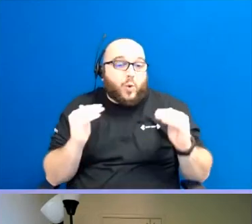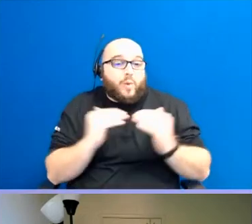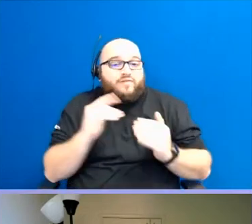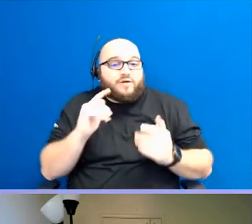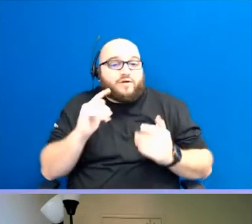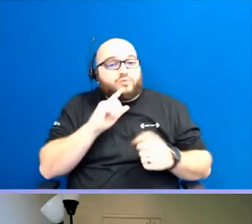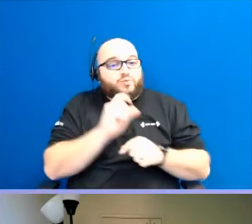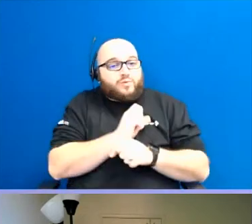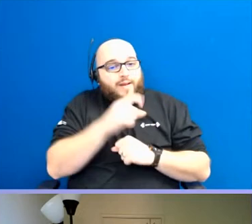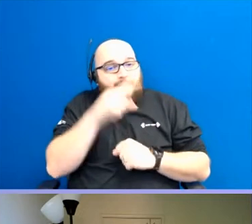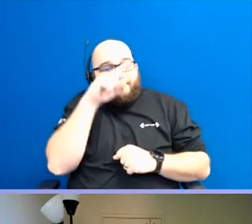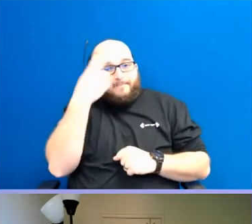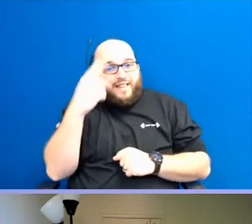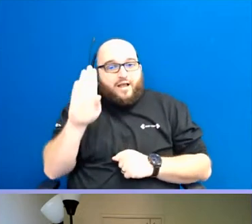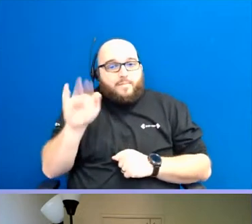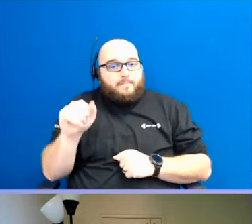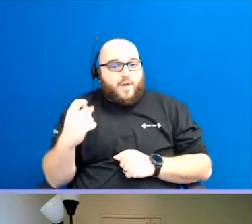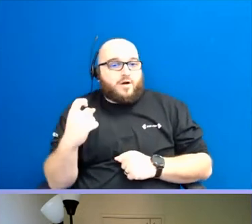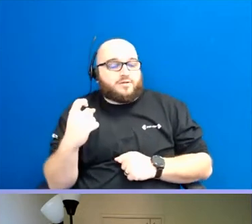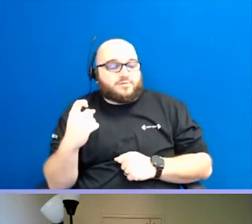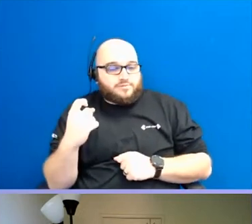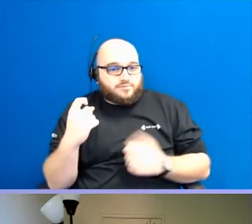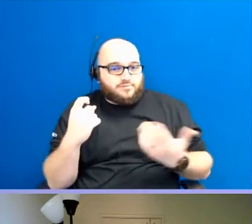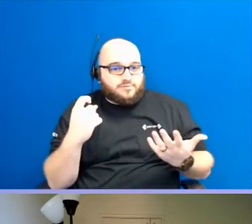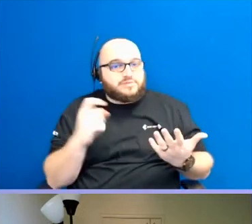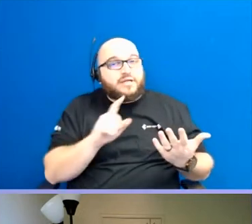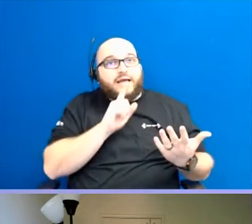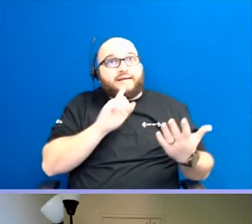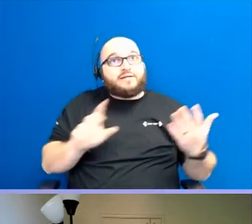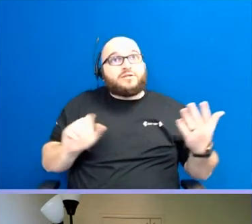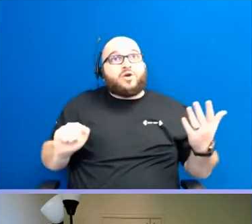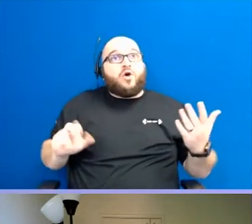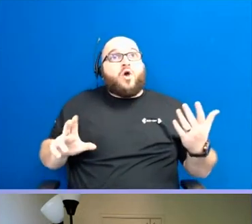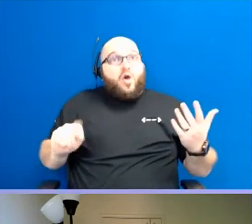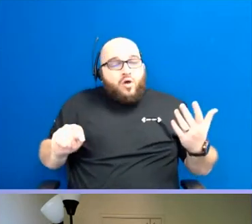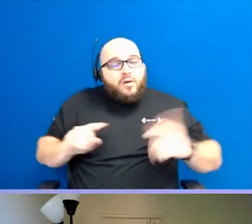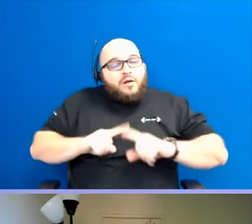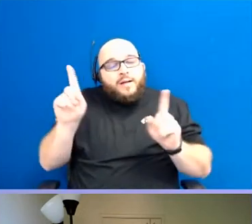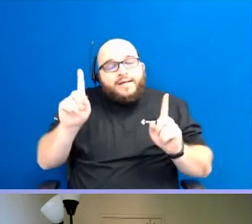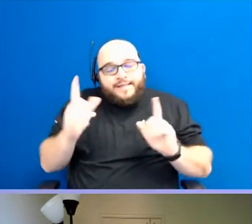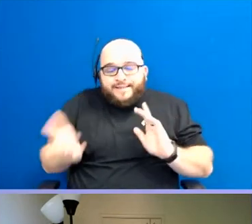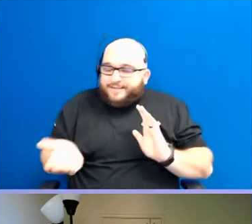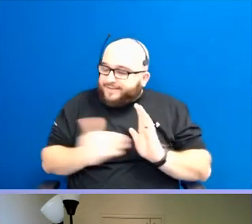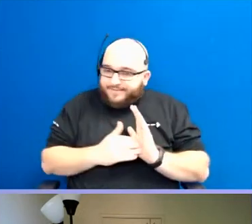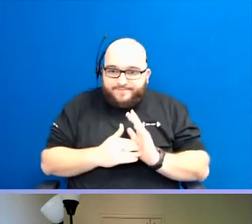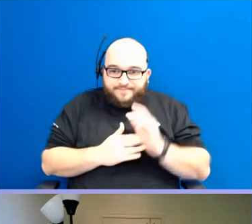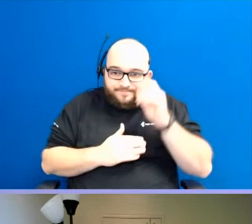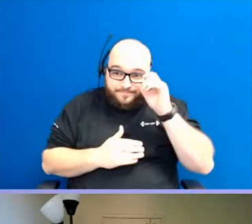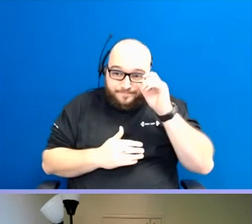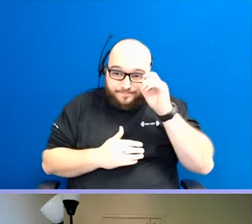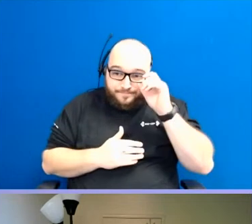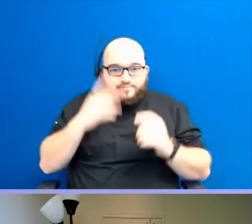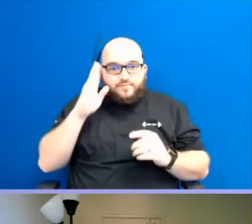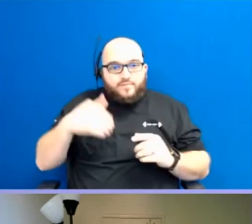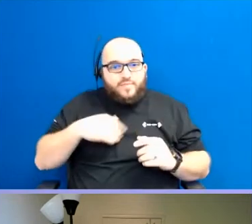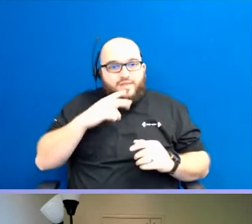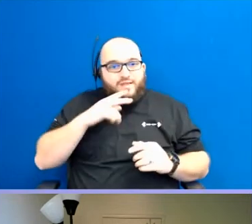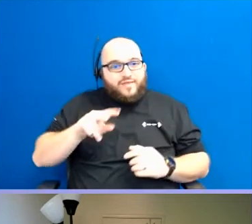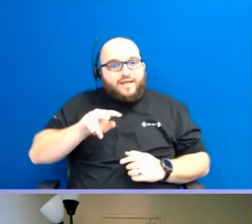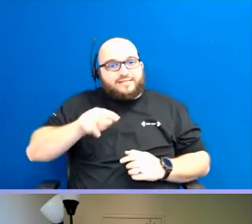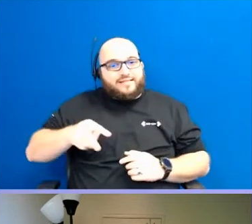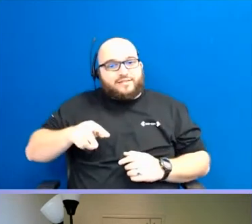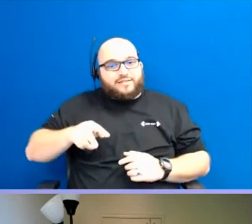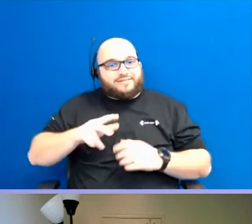is, I guess, alt text, but I would say that the alt text that we have today,